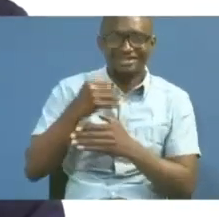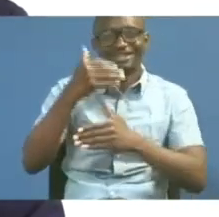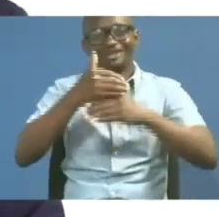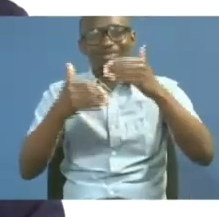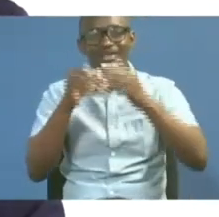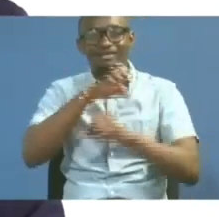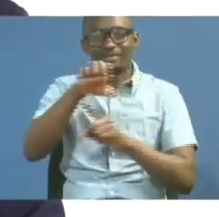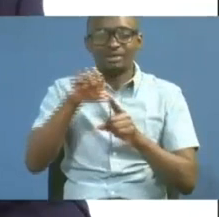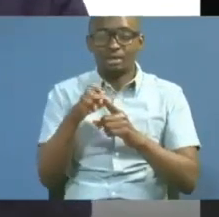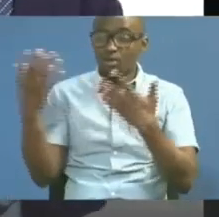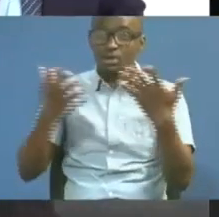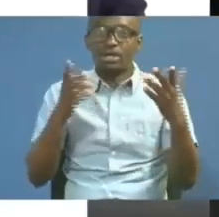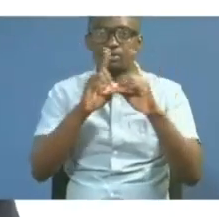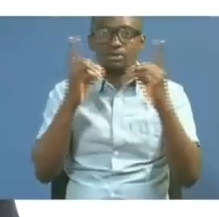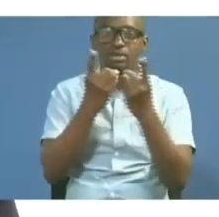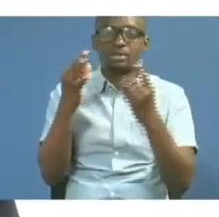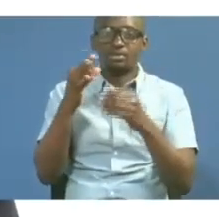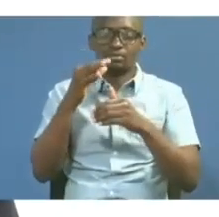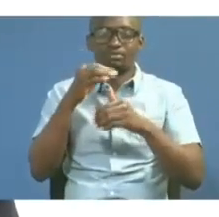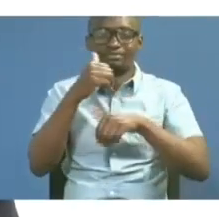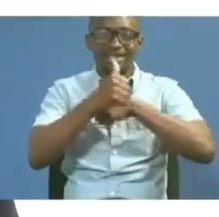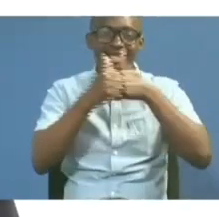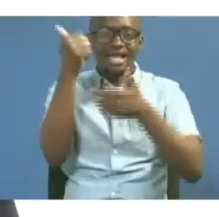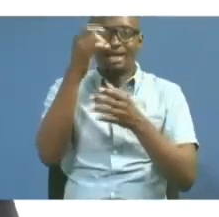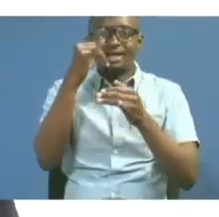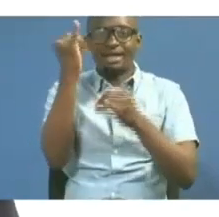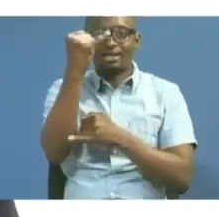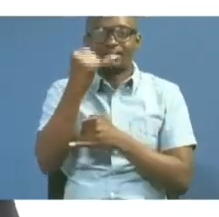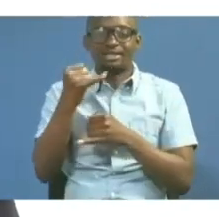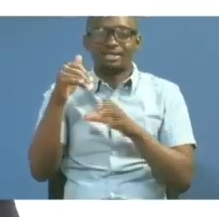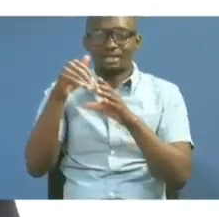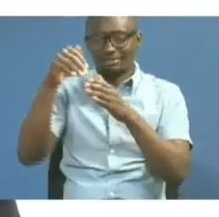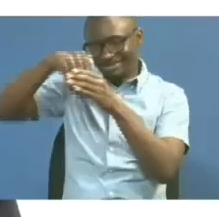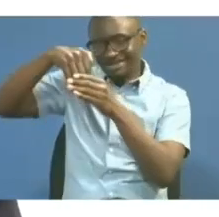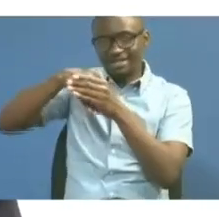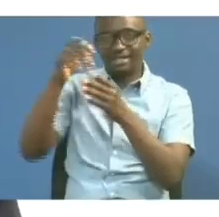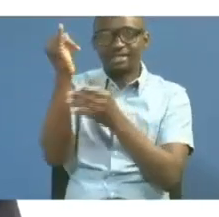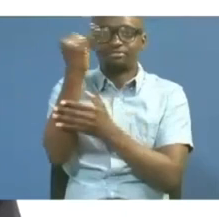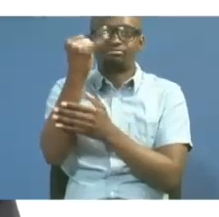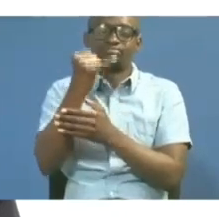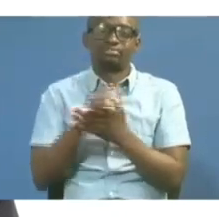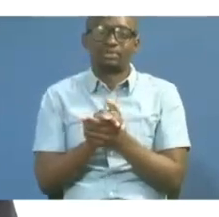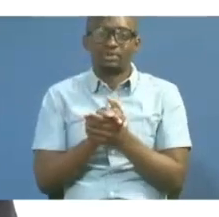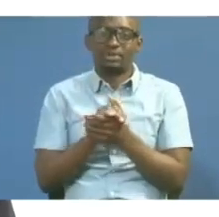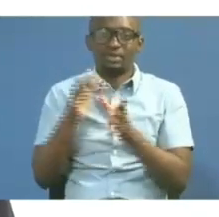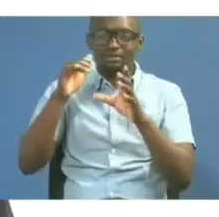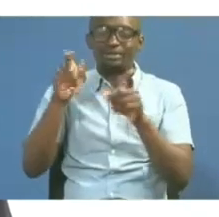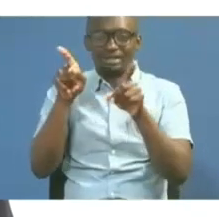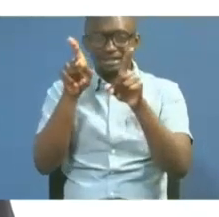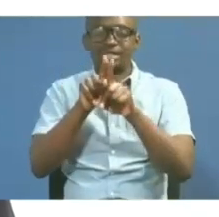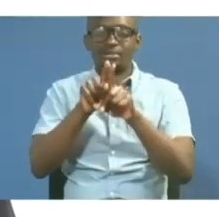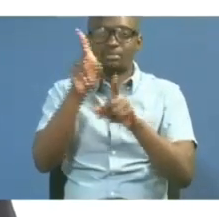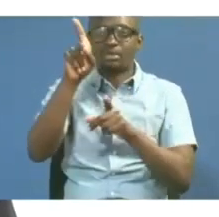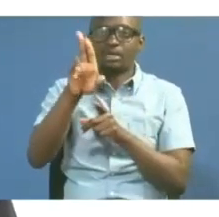Architecture and the Built Environment. Welcome to the Department of Architecture and Interior Design and Kenyatta University, the